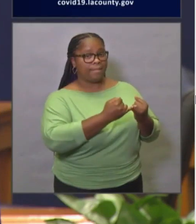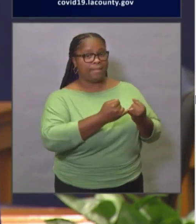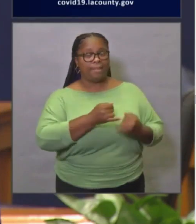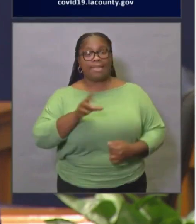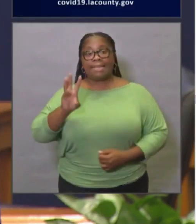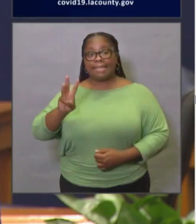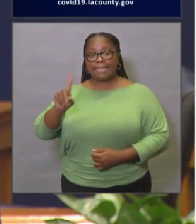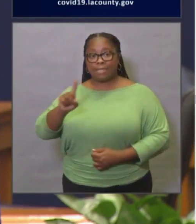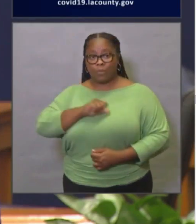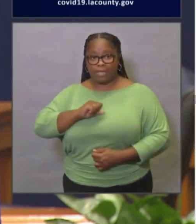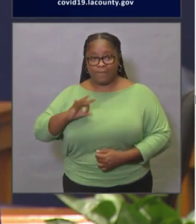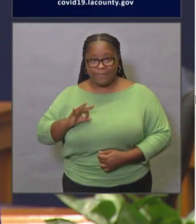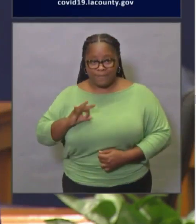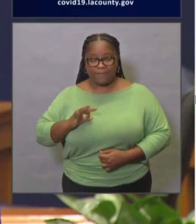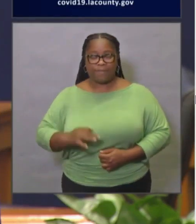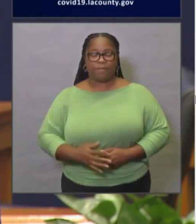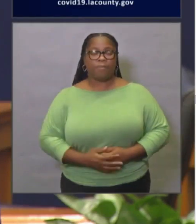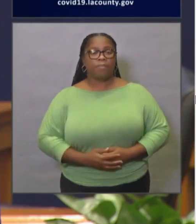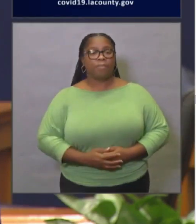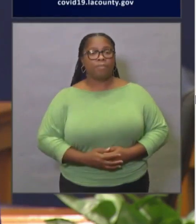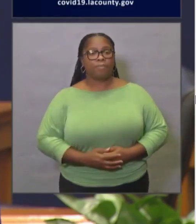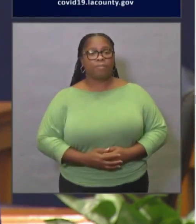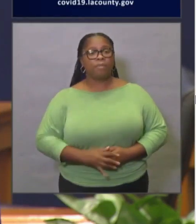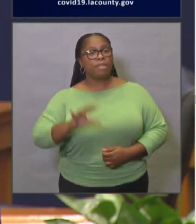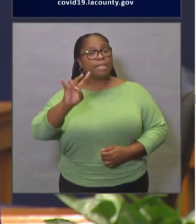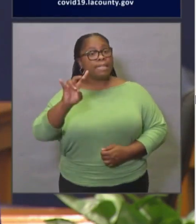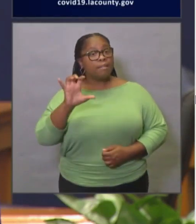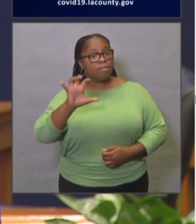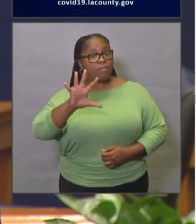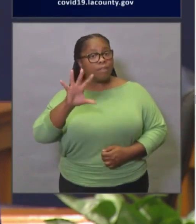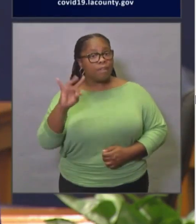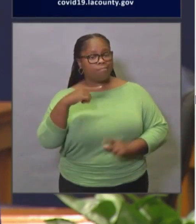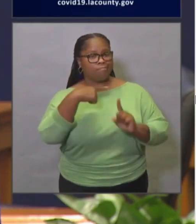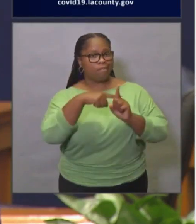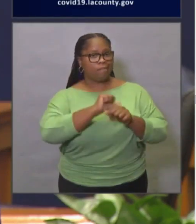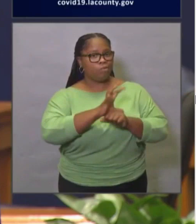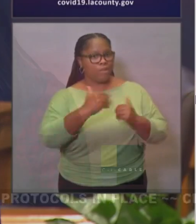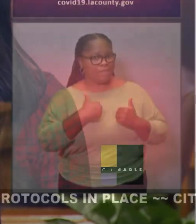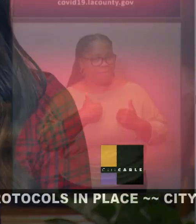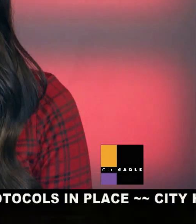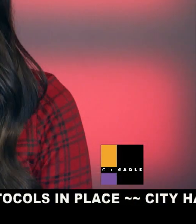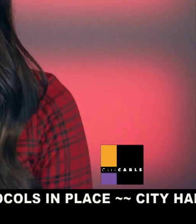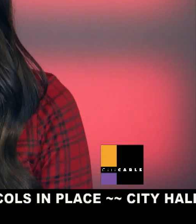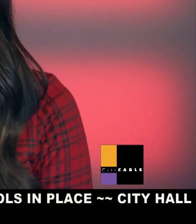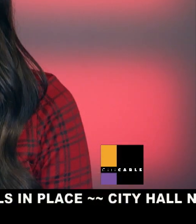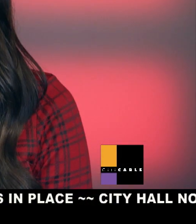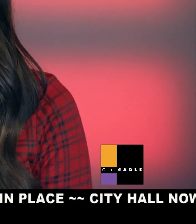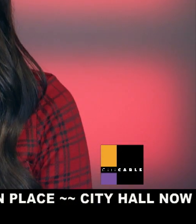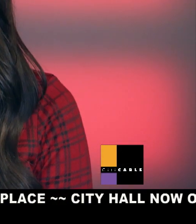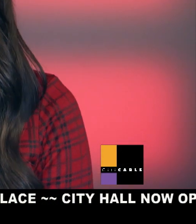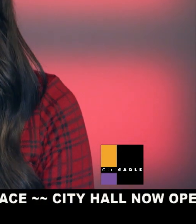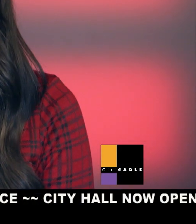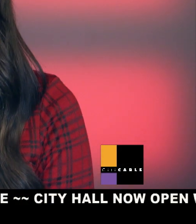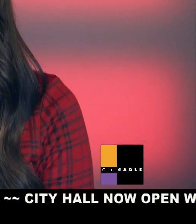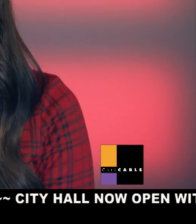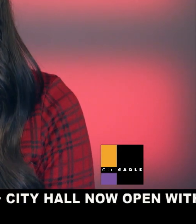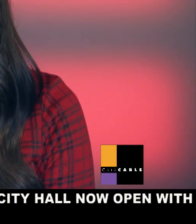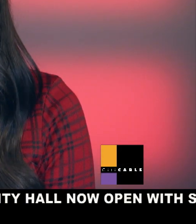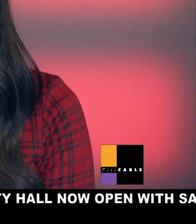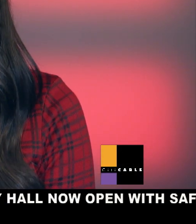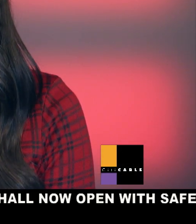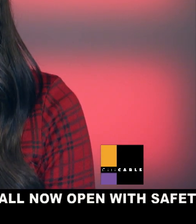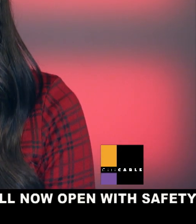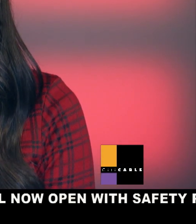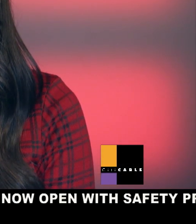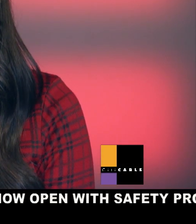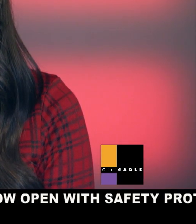on campus in full compliance and bring indoors if you are outdoors. Other restrictions, such as gyms only